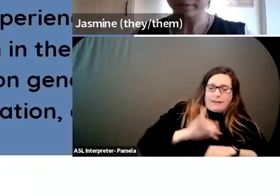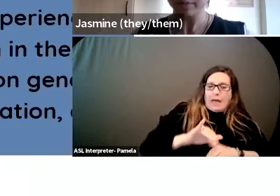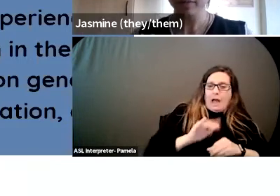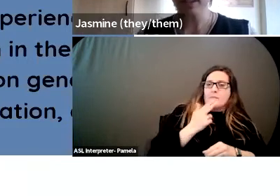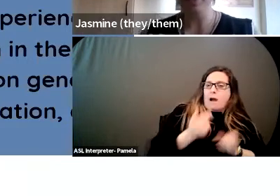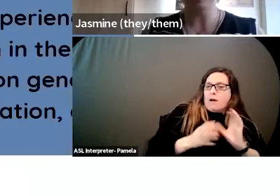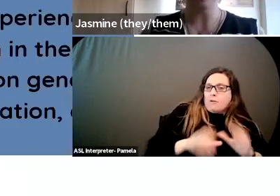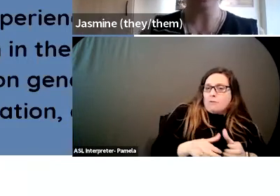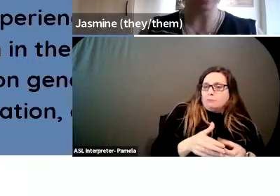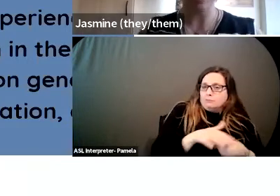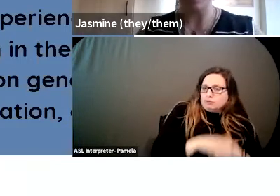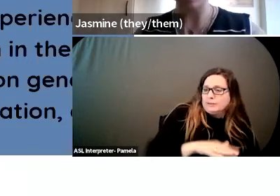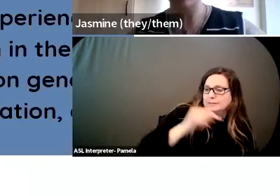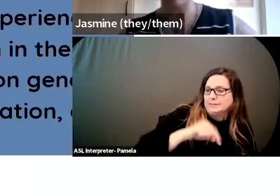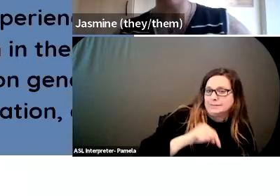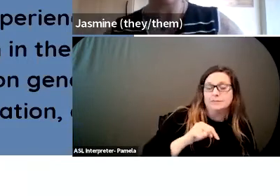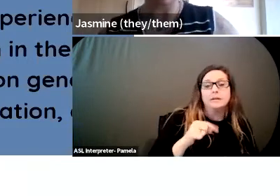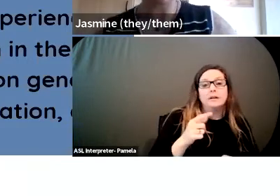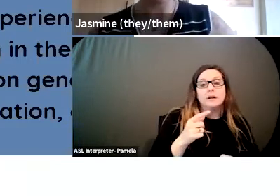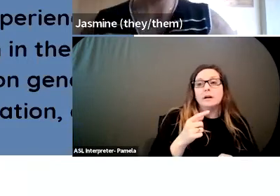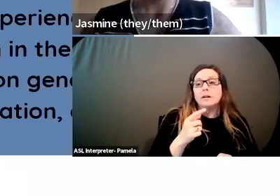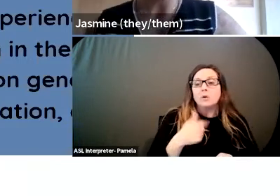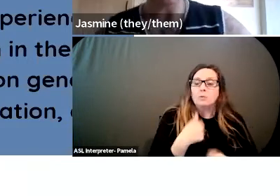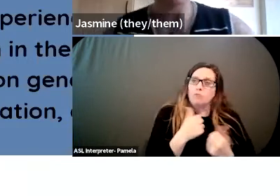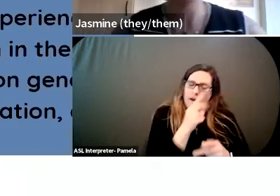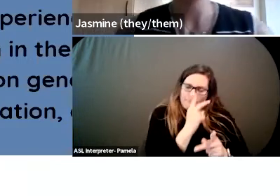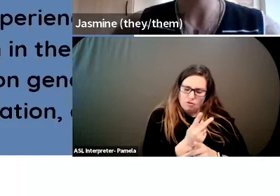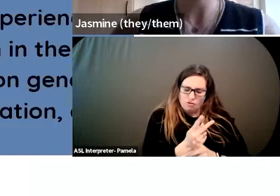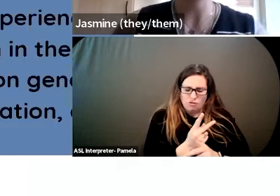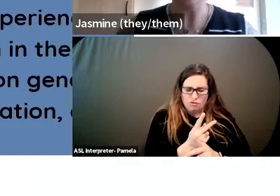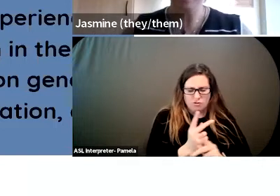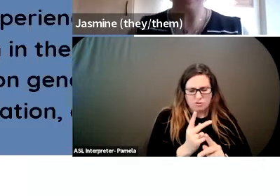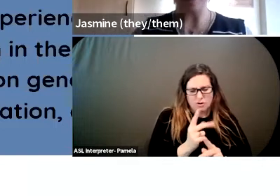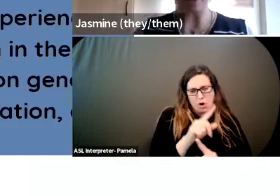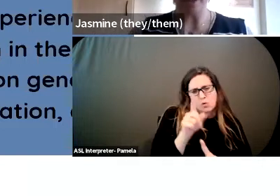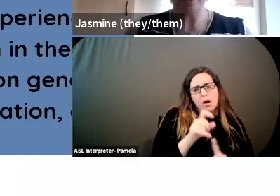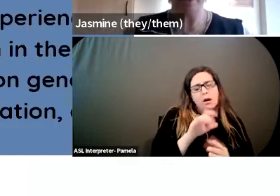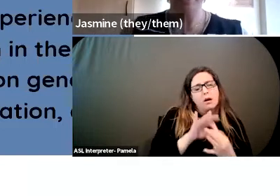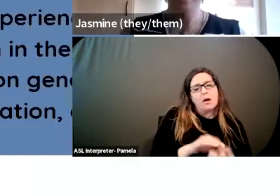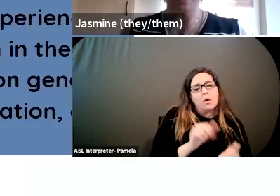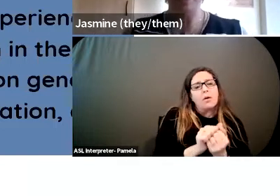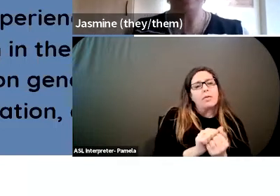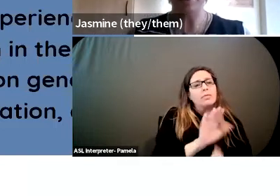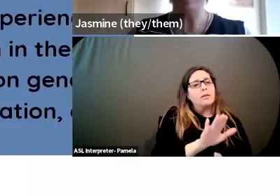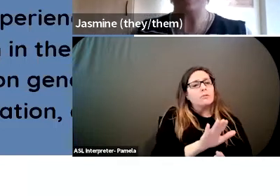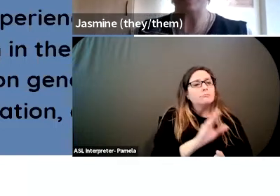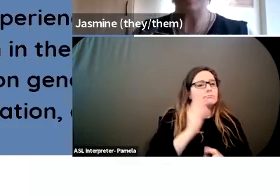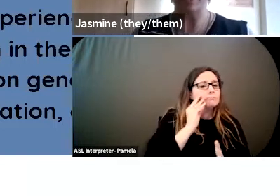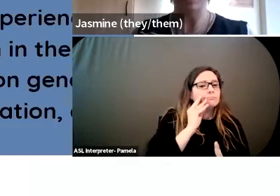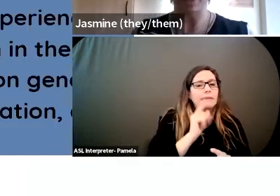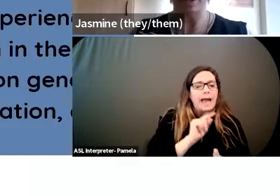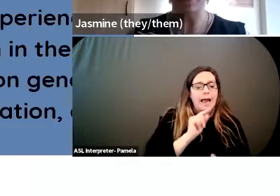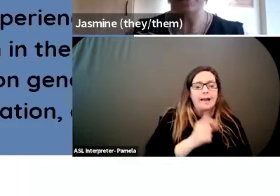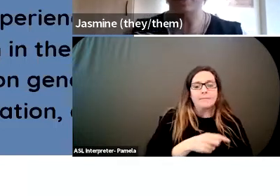to determine any of the questions that dealt with any negative impact of